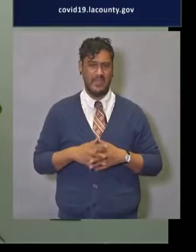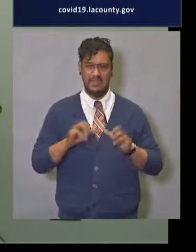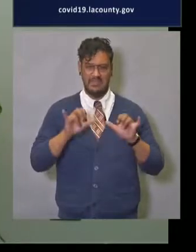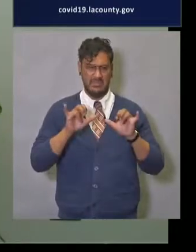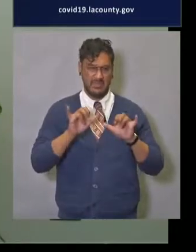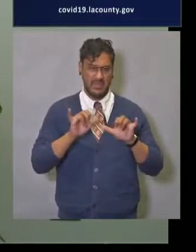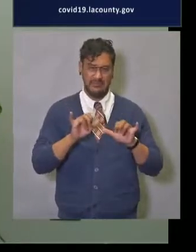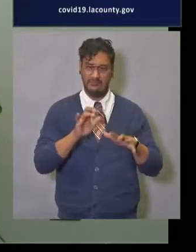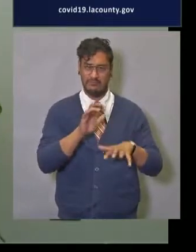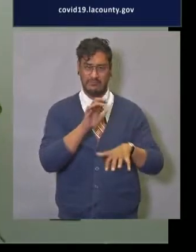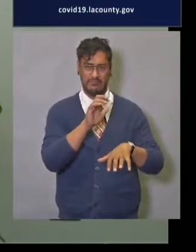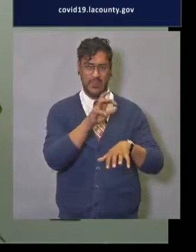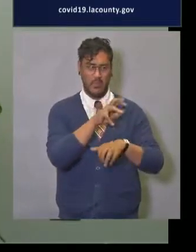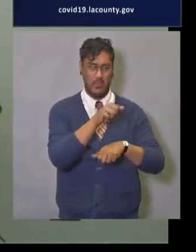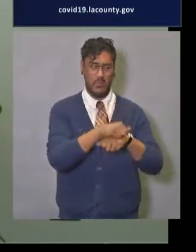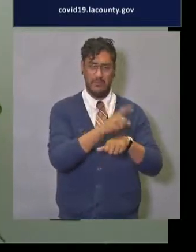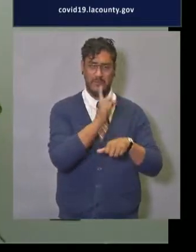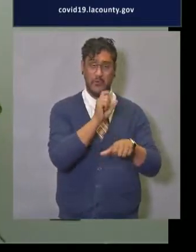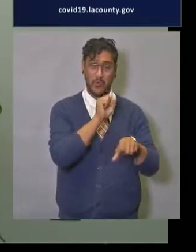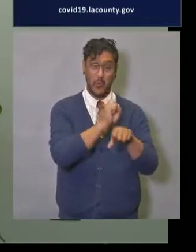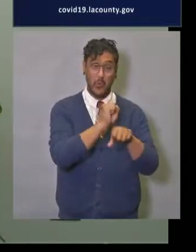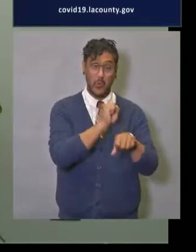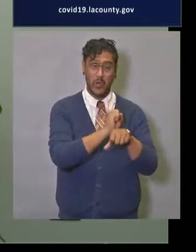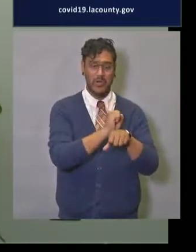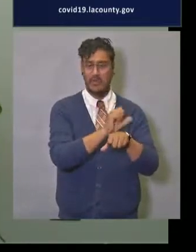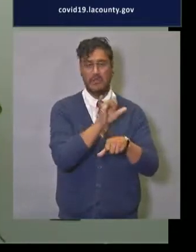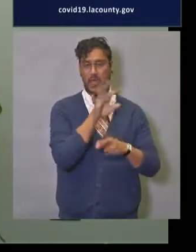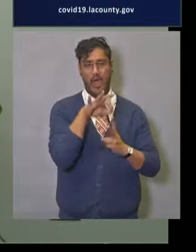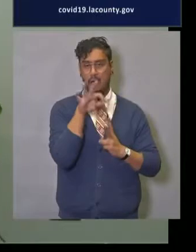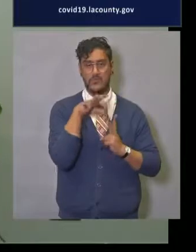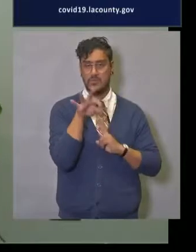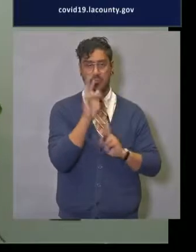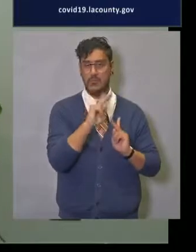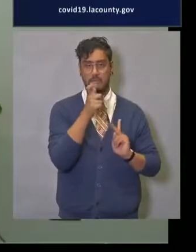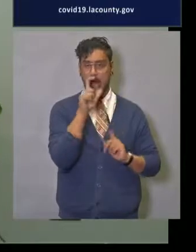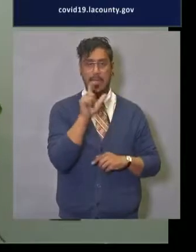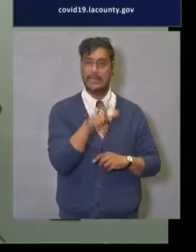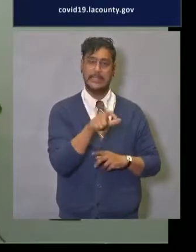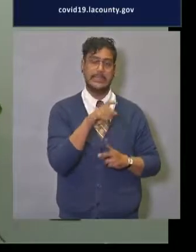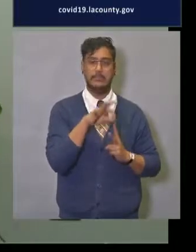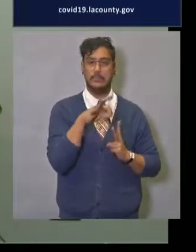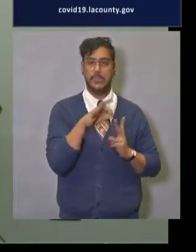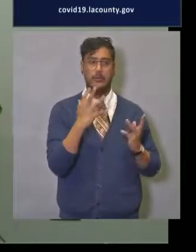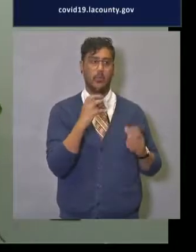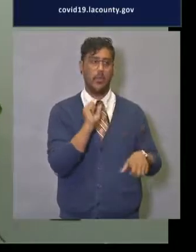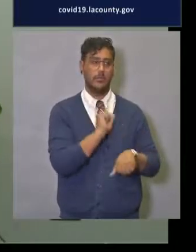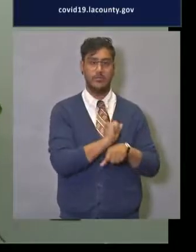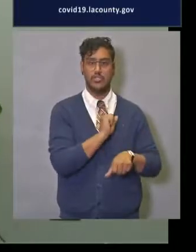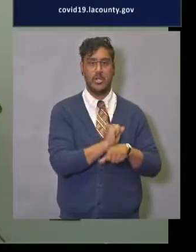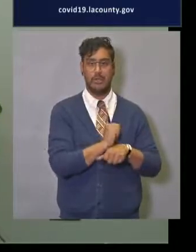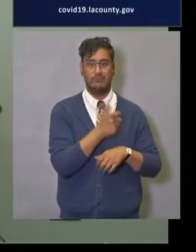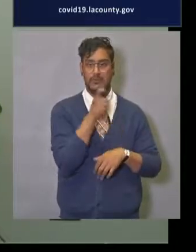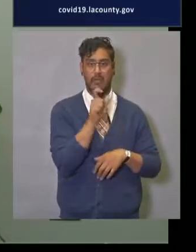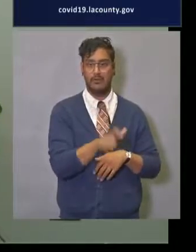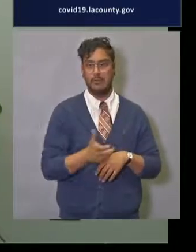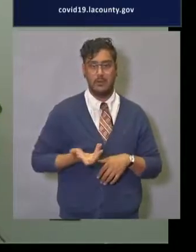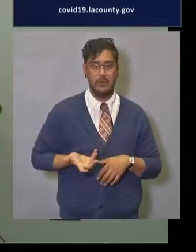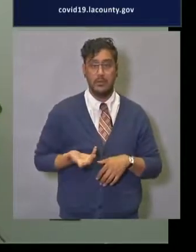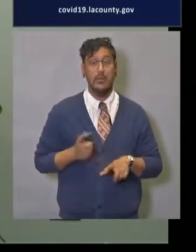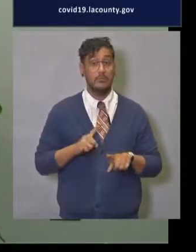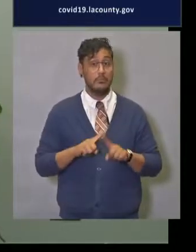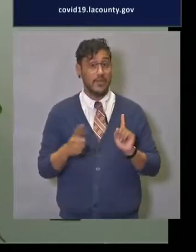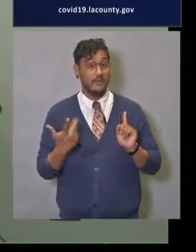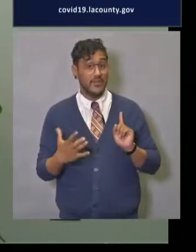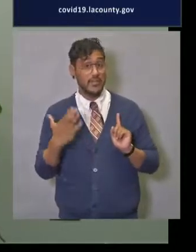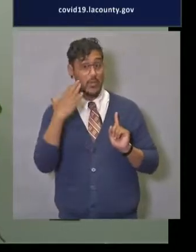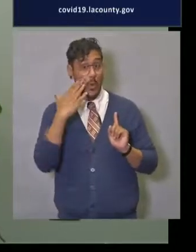enrollment or getting an appointment is an optional field. A lot of people don't fill it out, but we do know exactly how many people who have been vaccinated